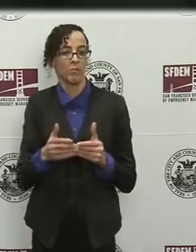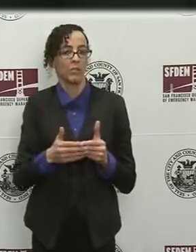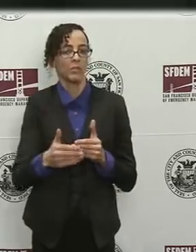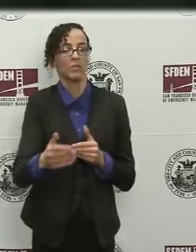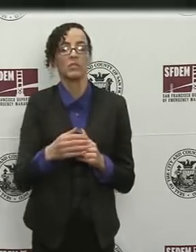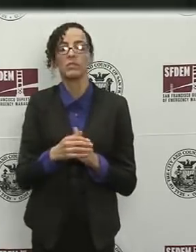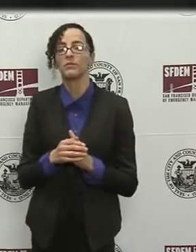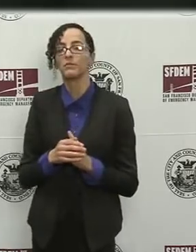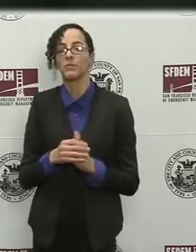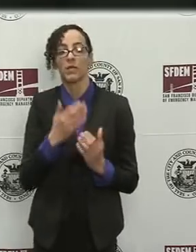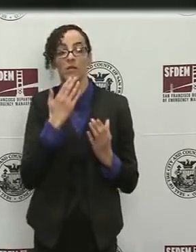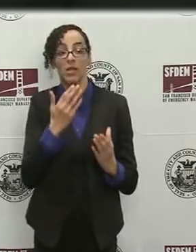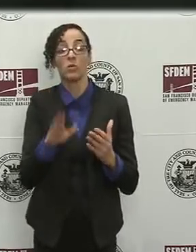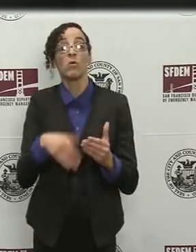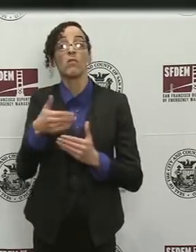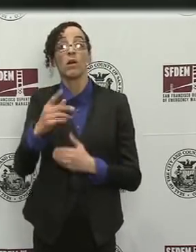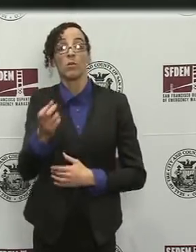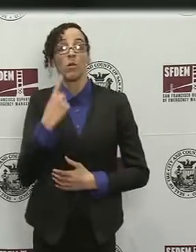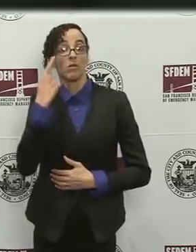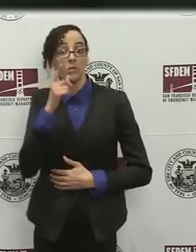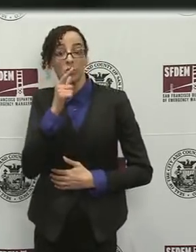Colfax. Thank you.